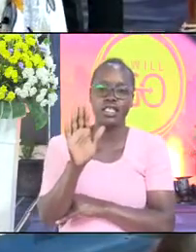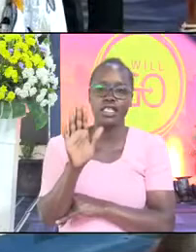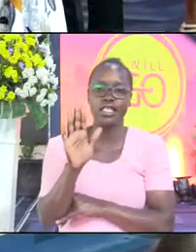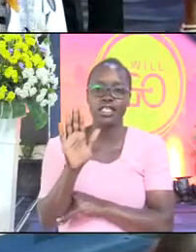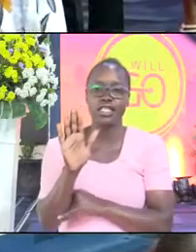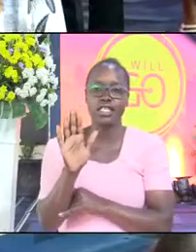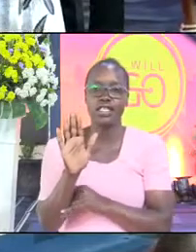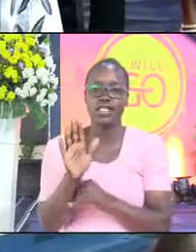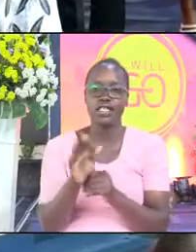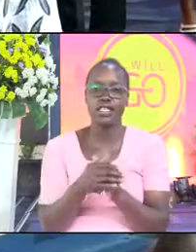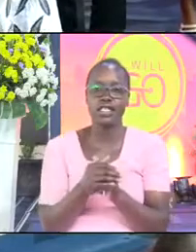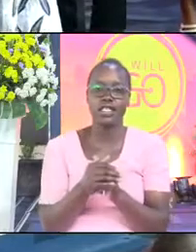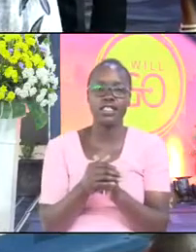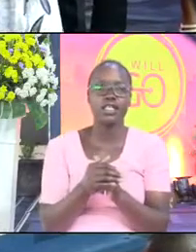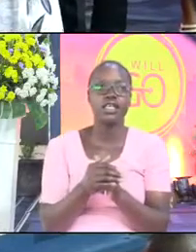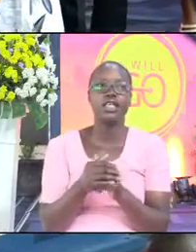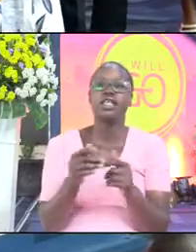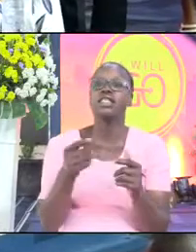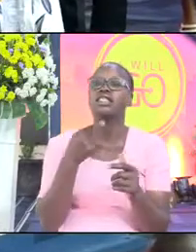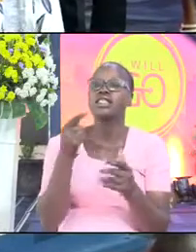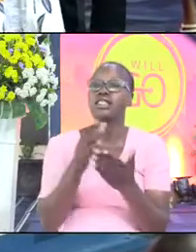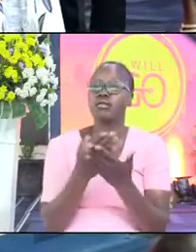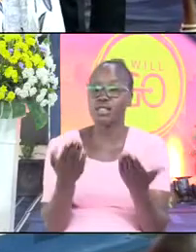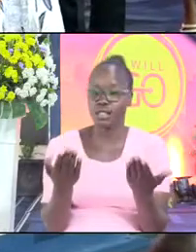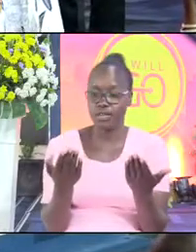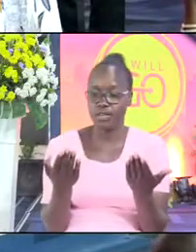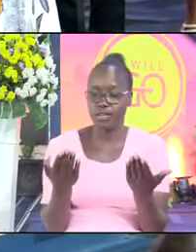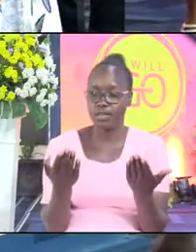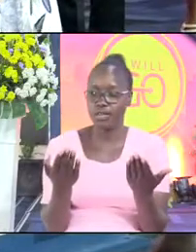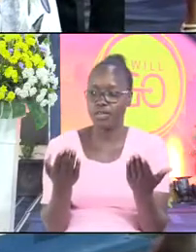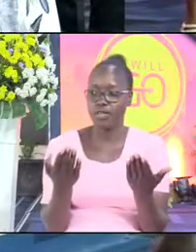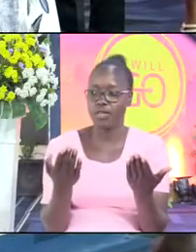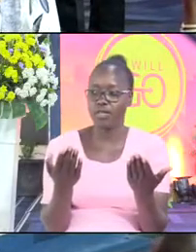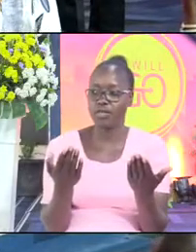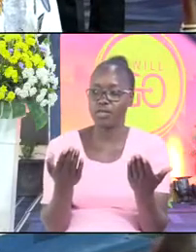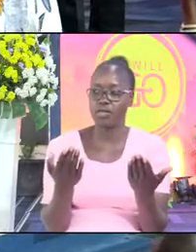thee. Let me tell you something.